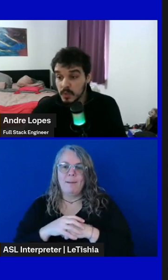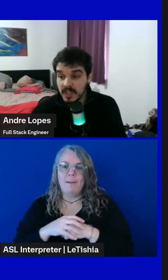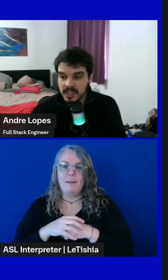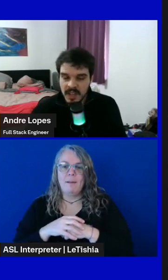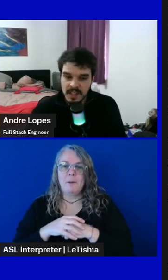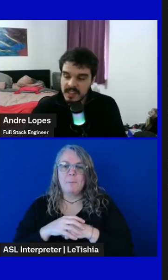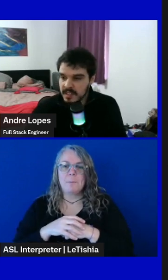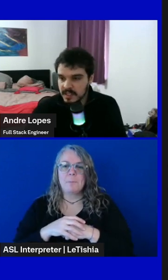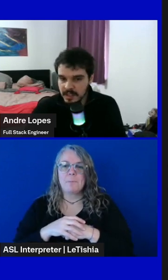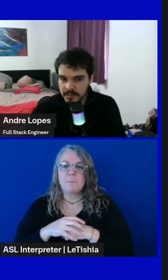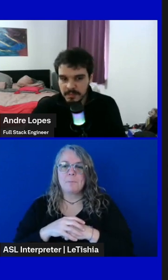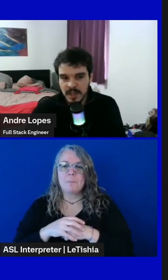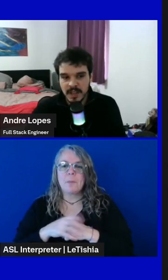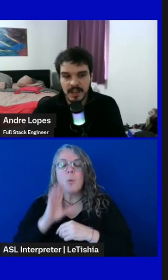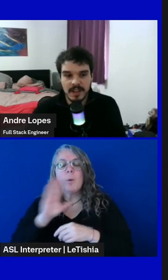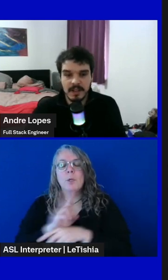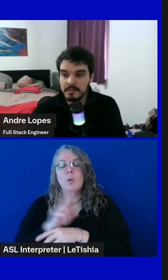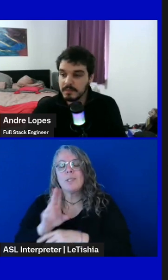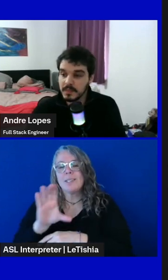going to be using CI/CD.